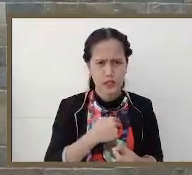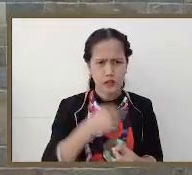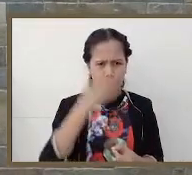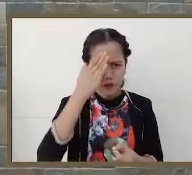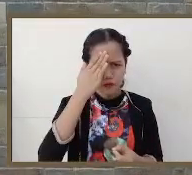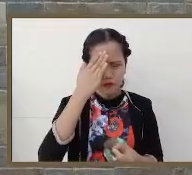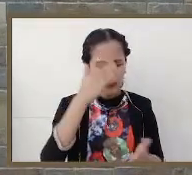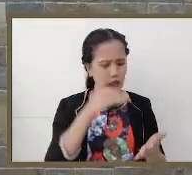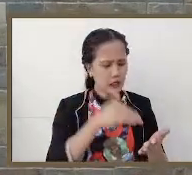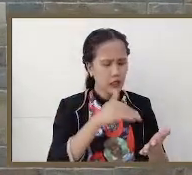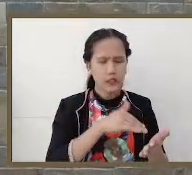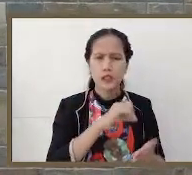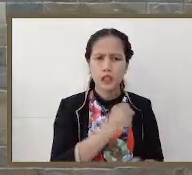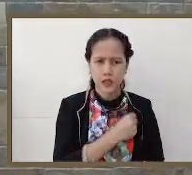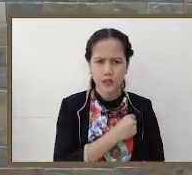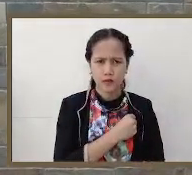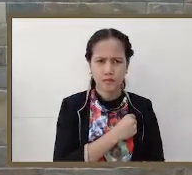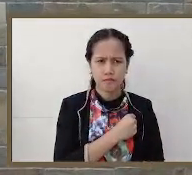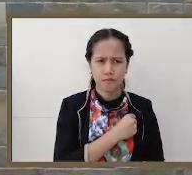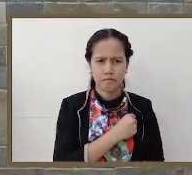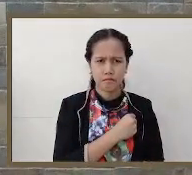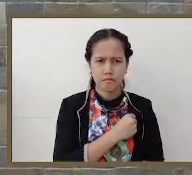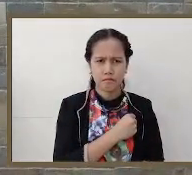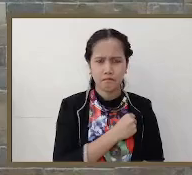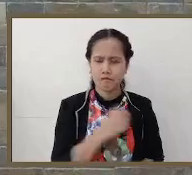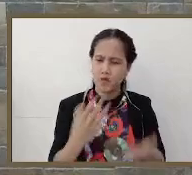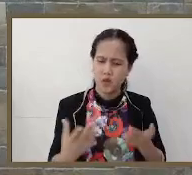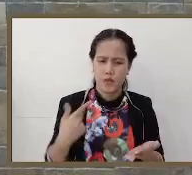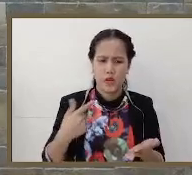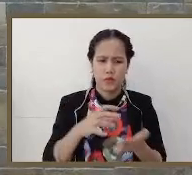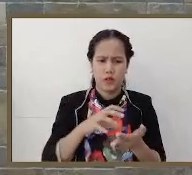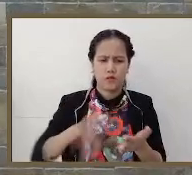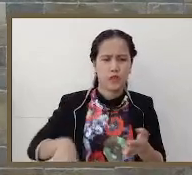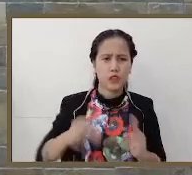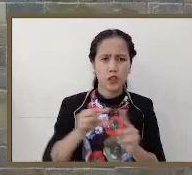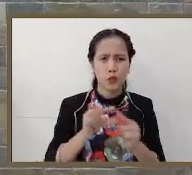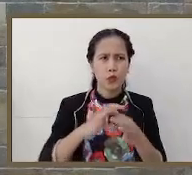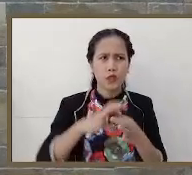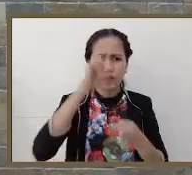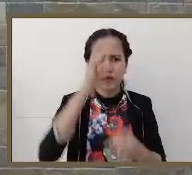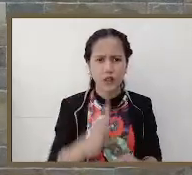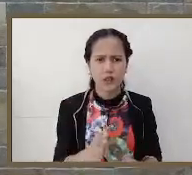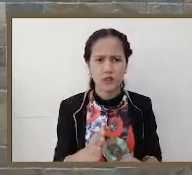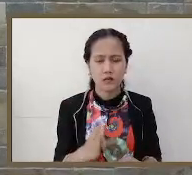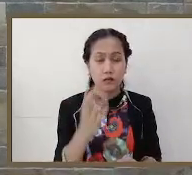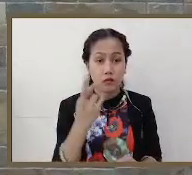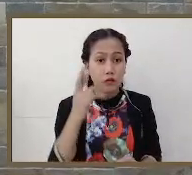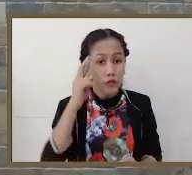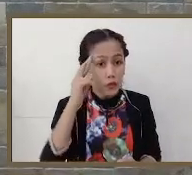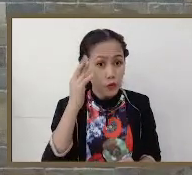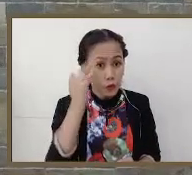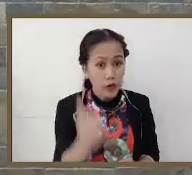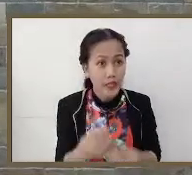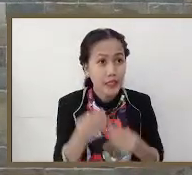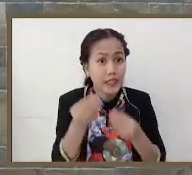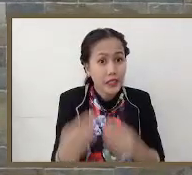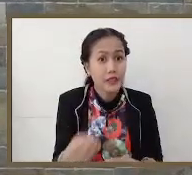may inuumit tayo sa knowledge ng Diyos. The reason why I'm giving you that again is